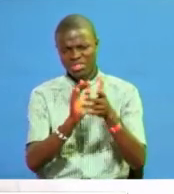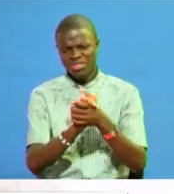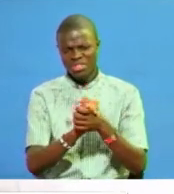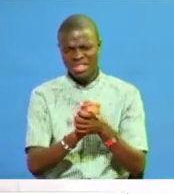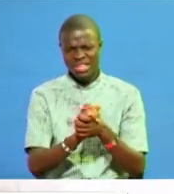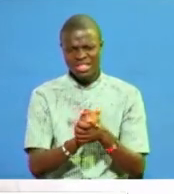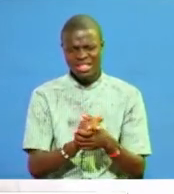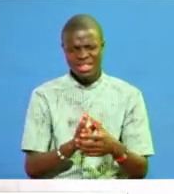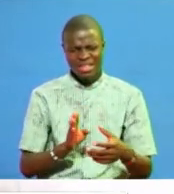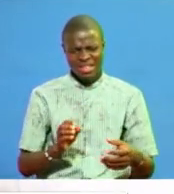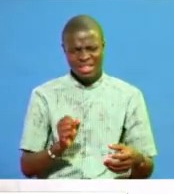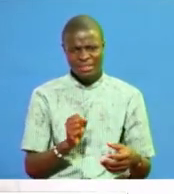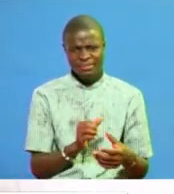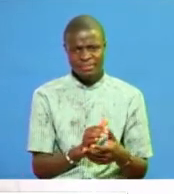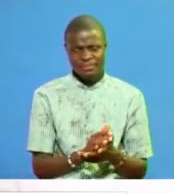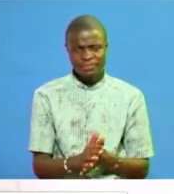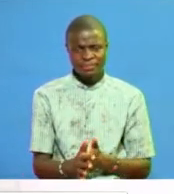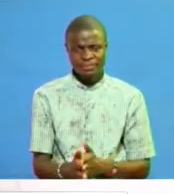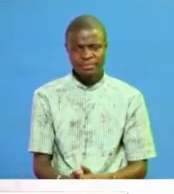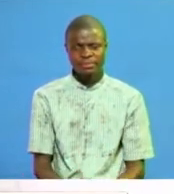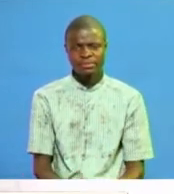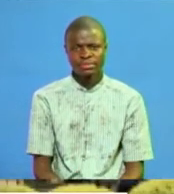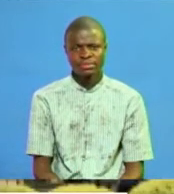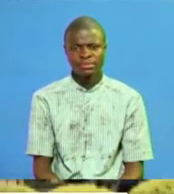Senate resume sessions.